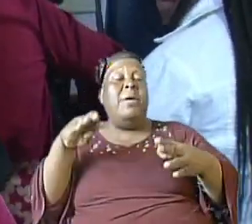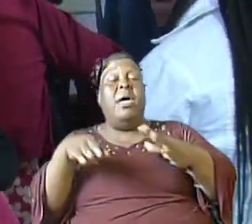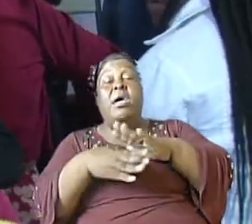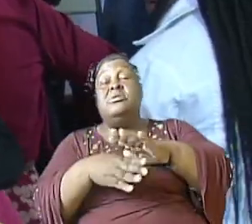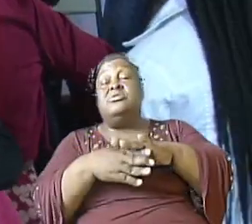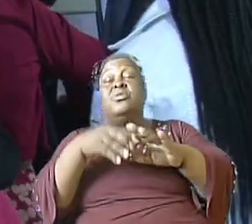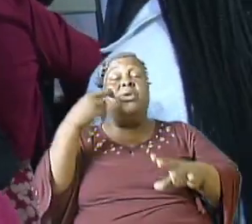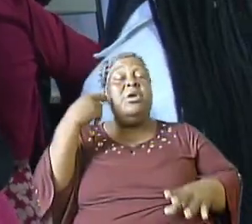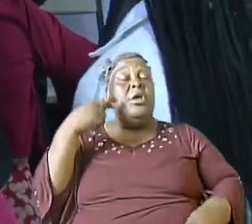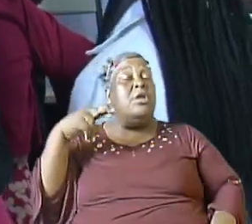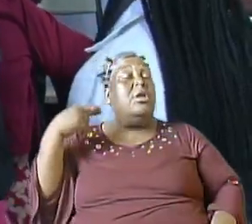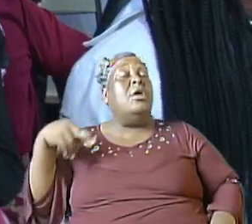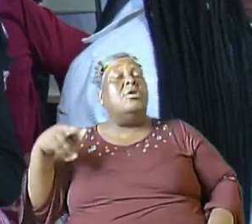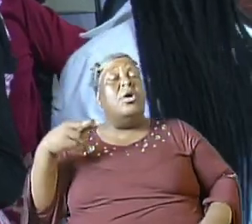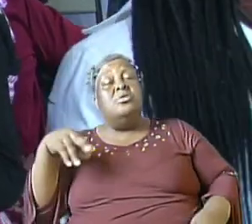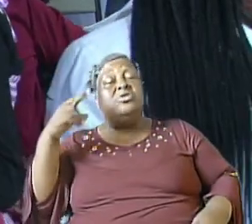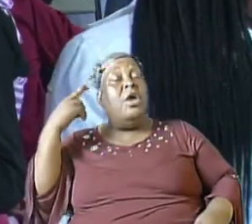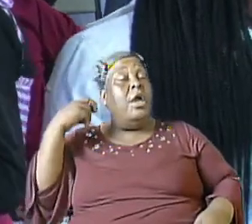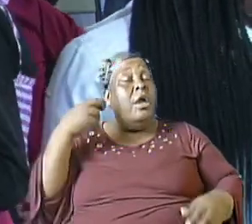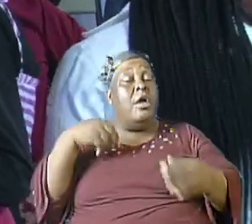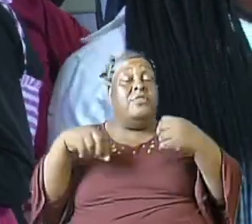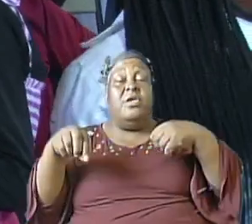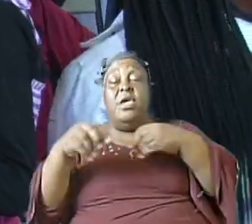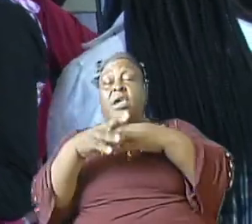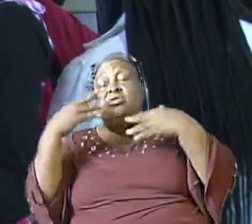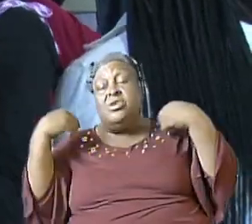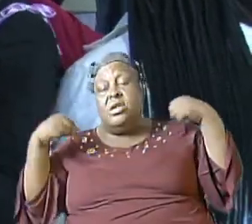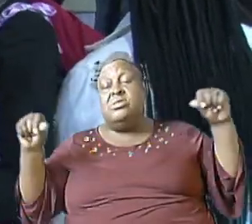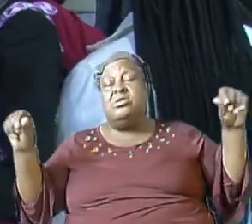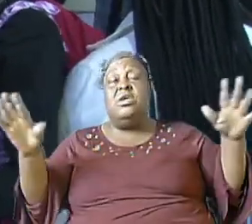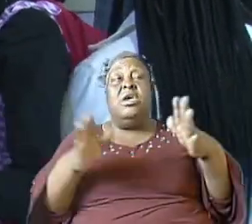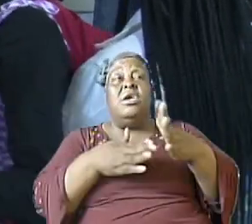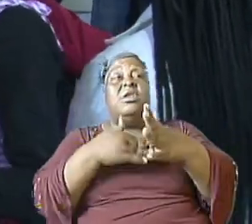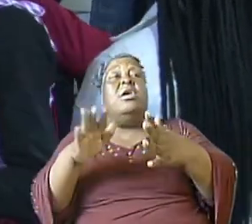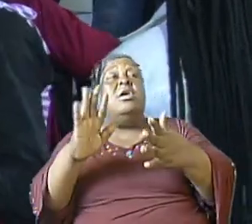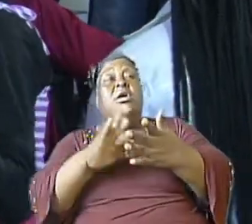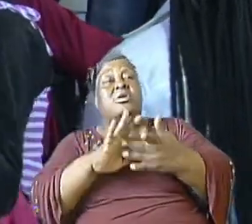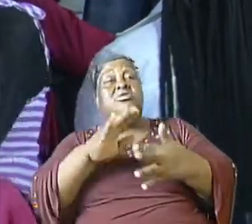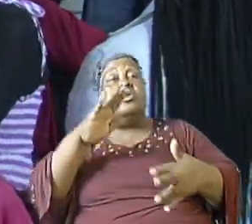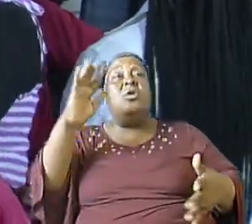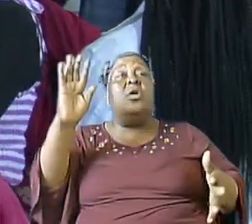Don't you hear the bells are ringing? Don't you hear the angels?